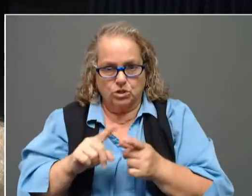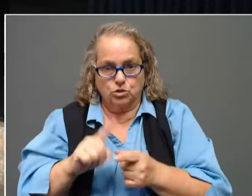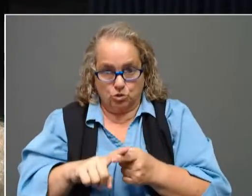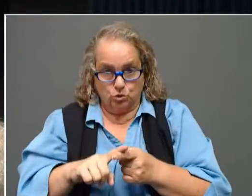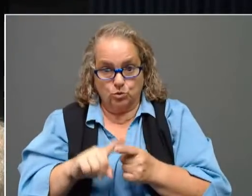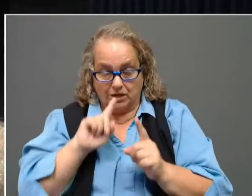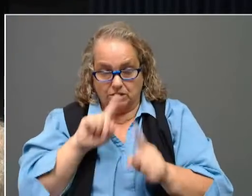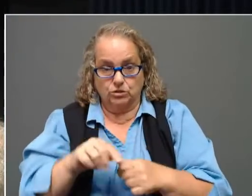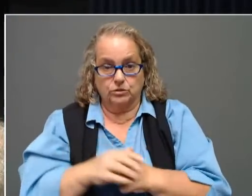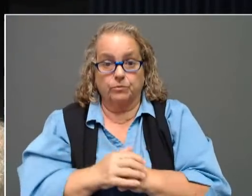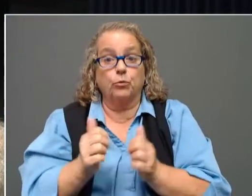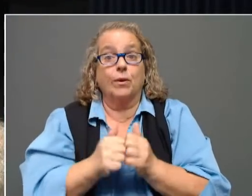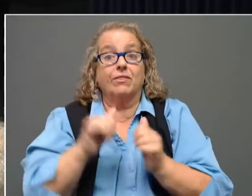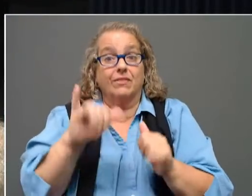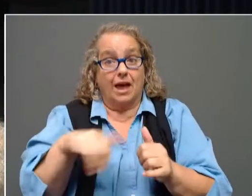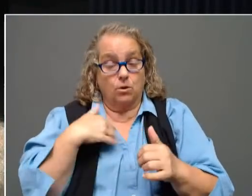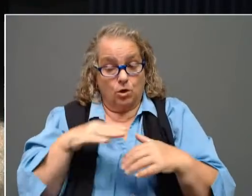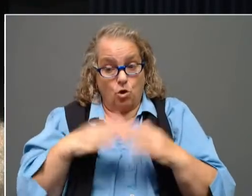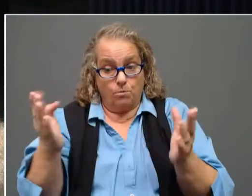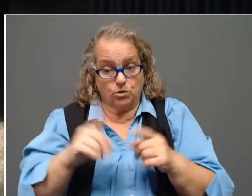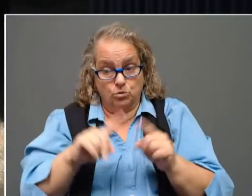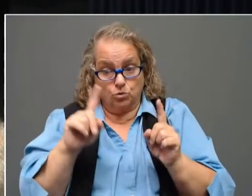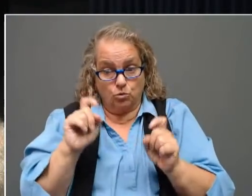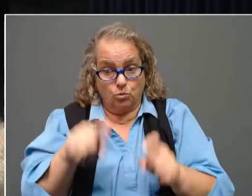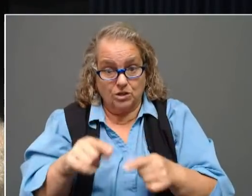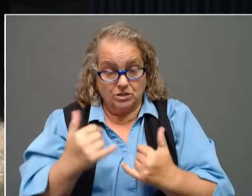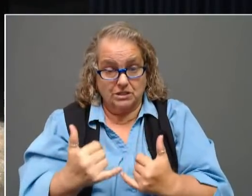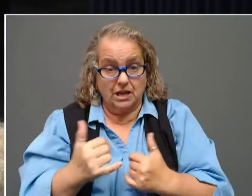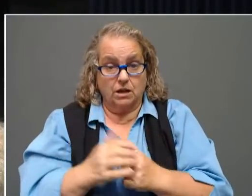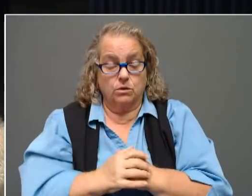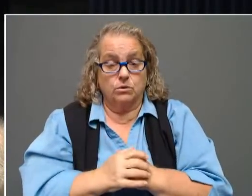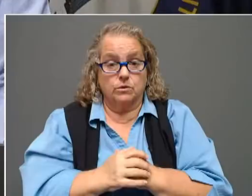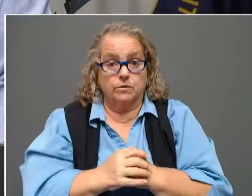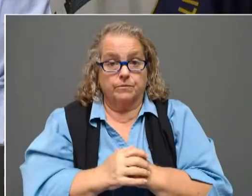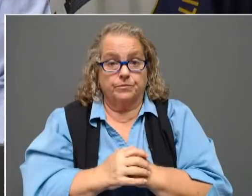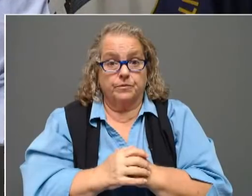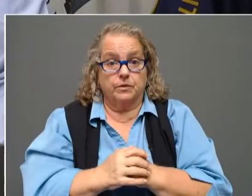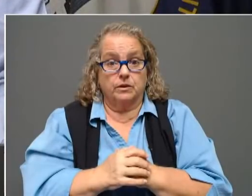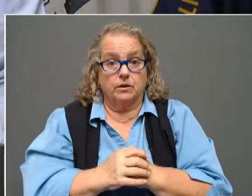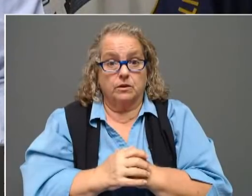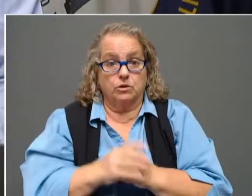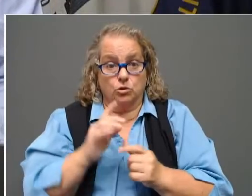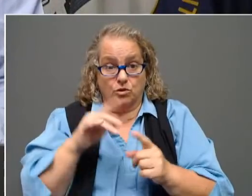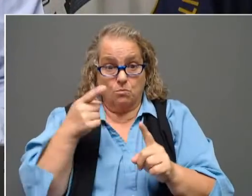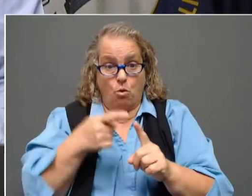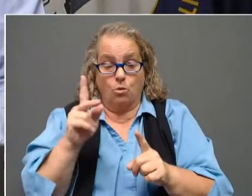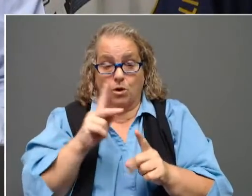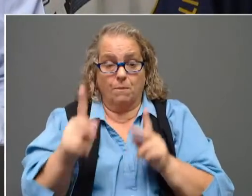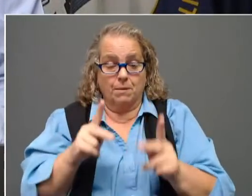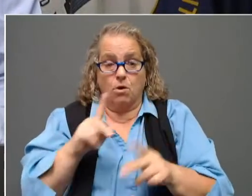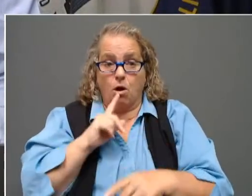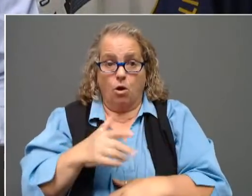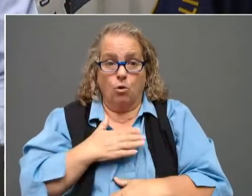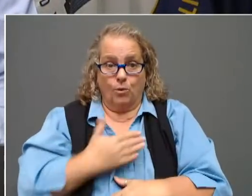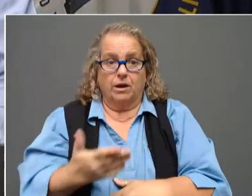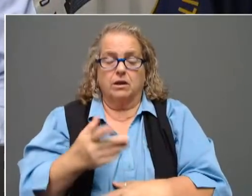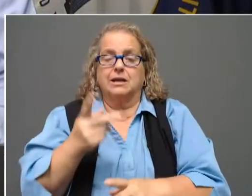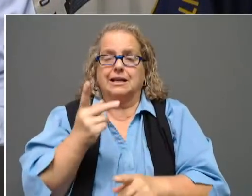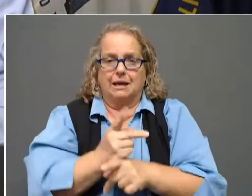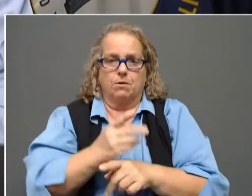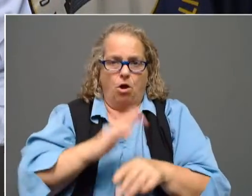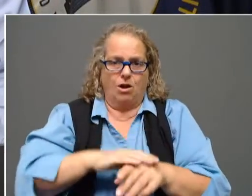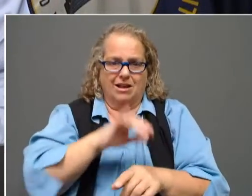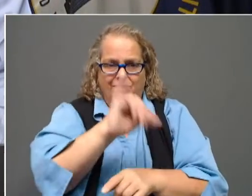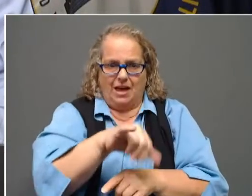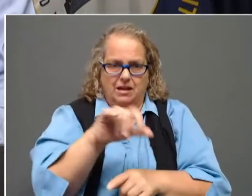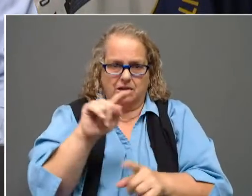we will open it up to questions. To the extent people are willing, let's try to keep it on this topic. Thursday, we have a Team Kentucky